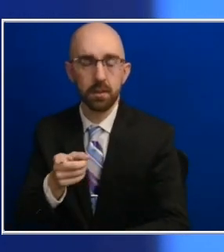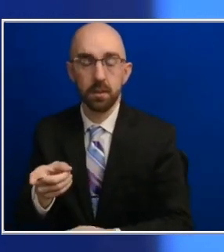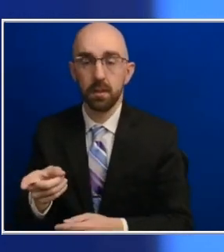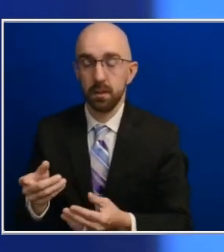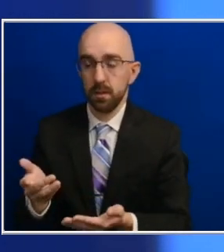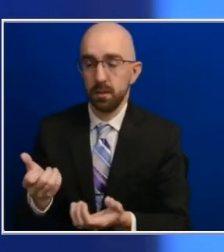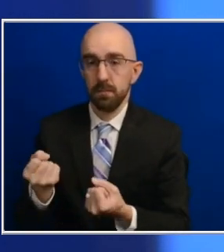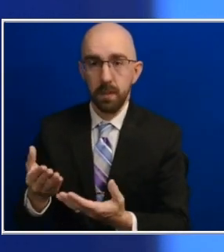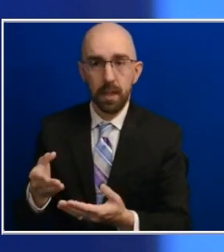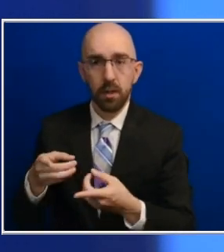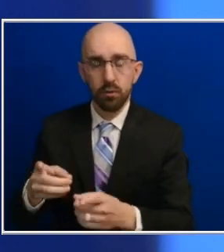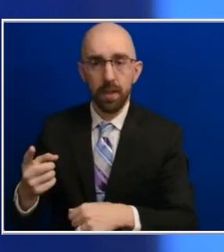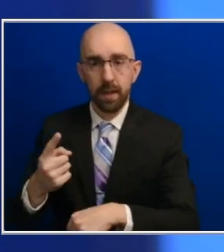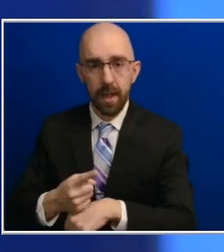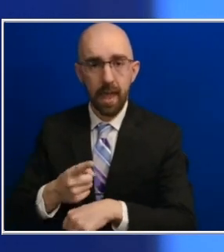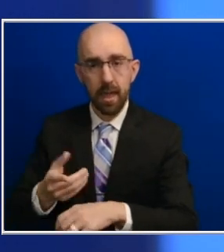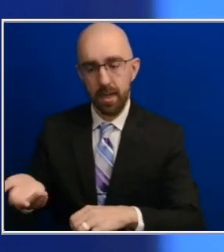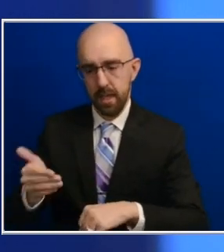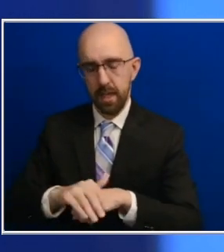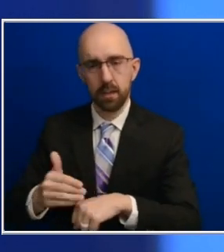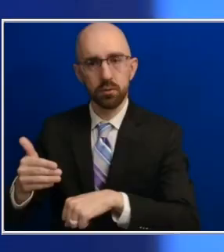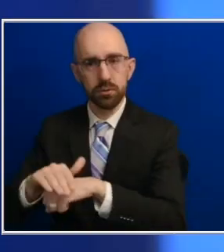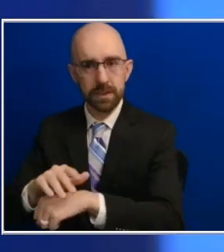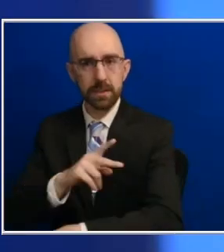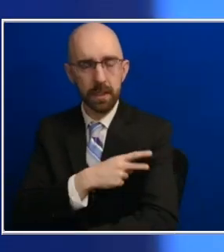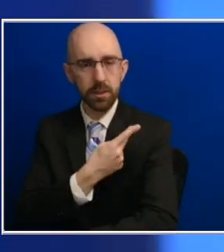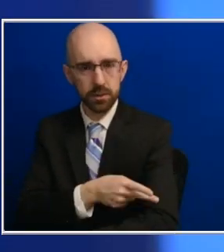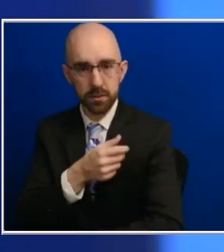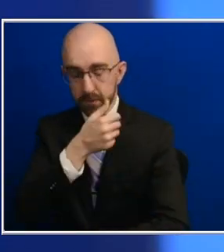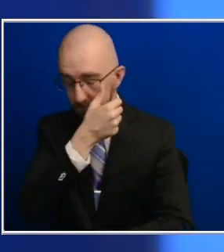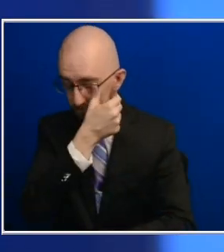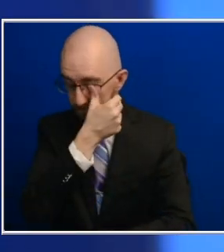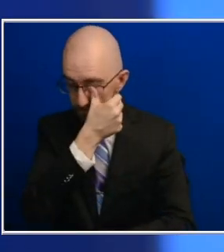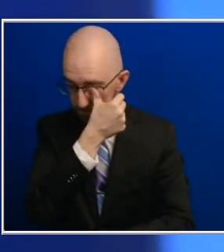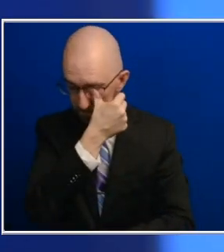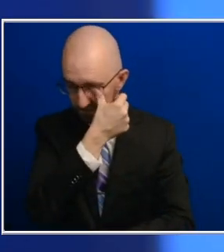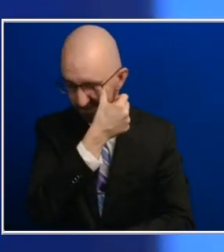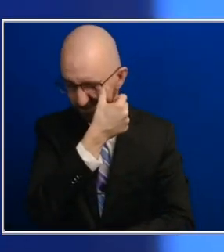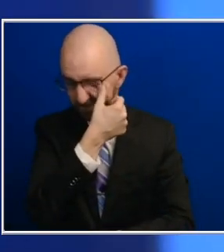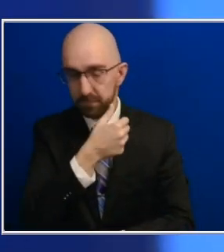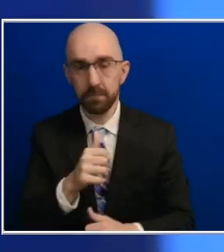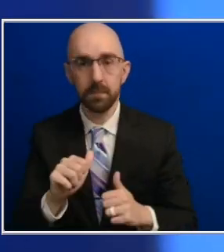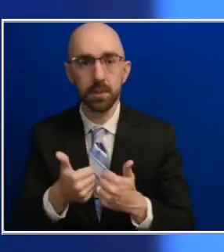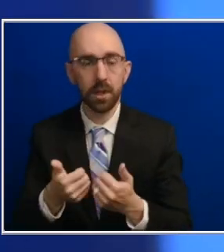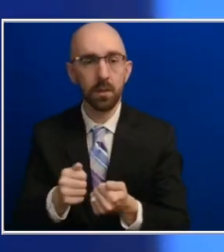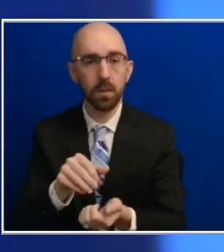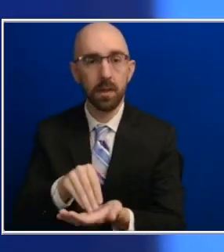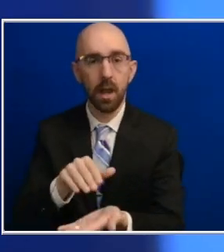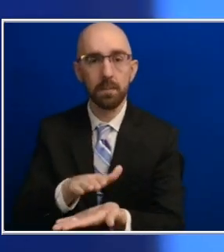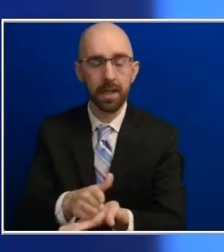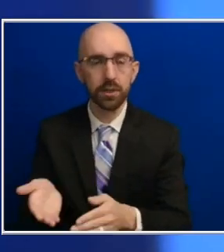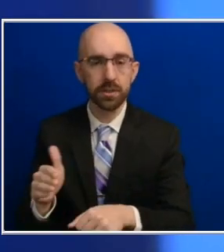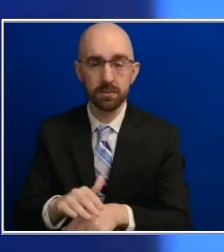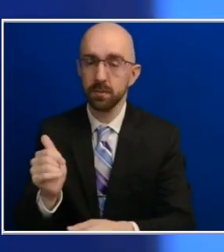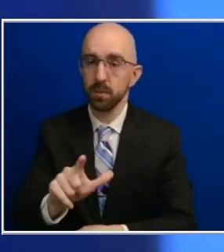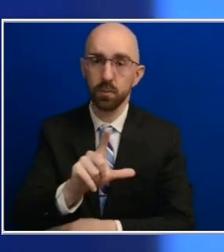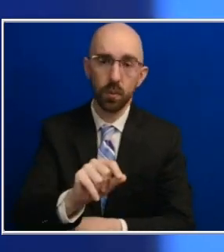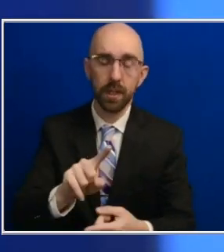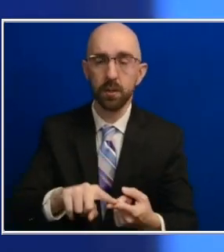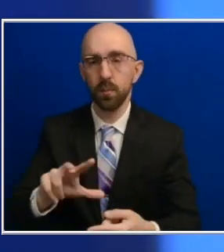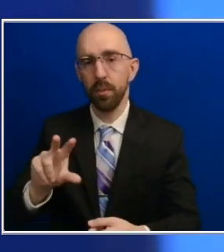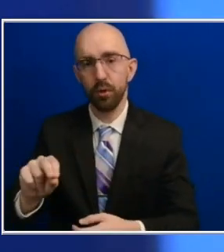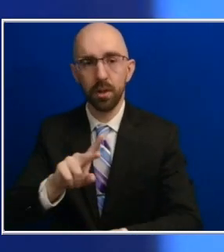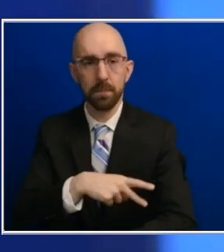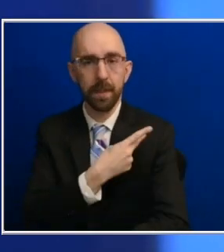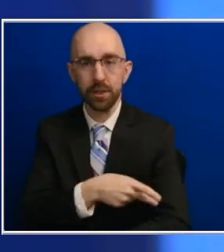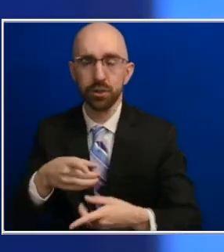day increases, the challenges with documentation increase. And so if you're seeing, I'll see 20 to 30 patients in a day, depending on the mix,